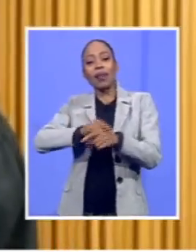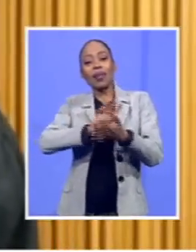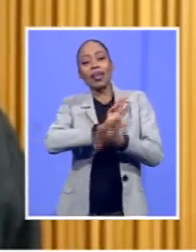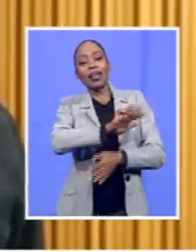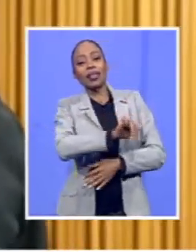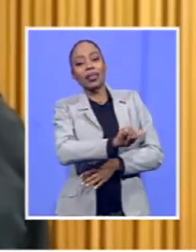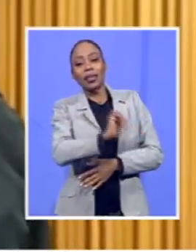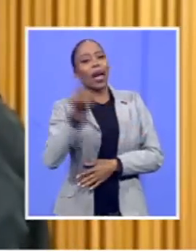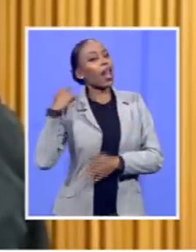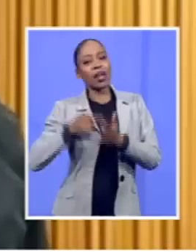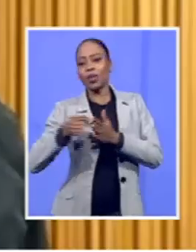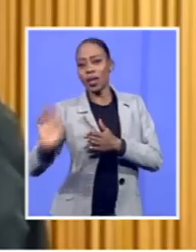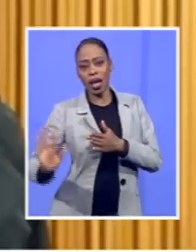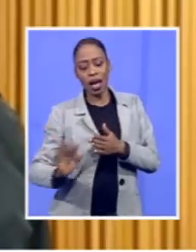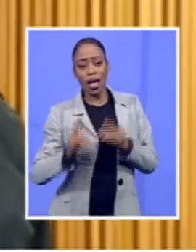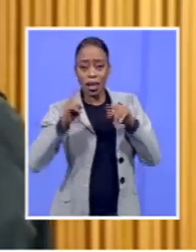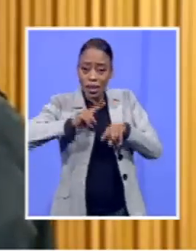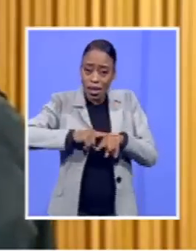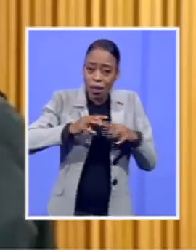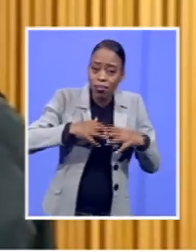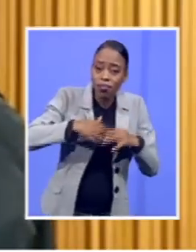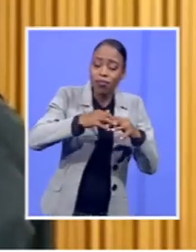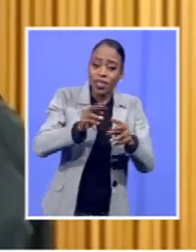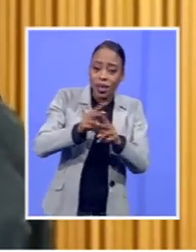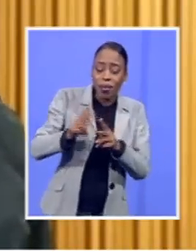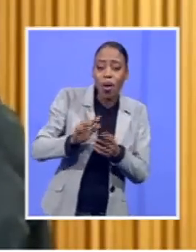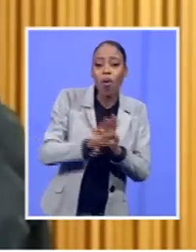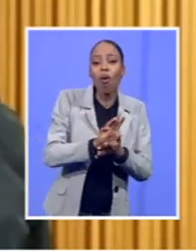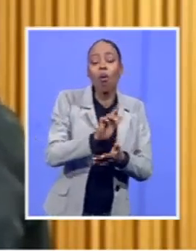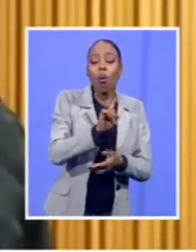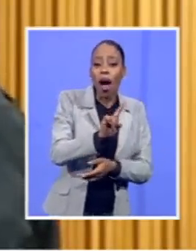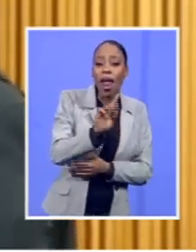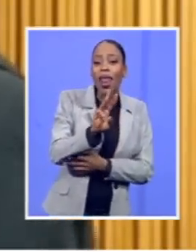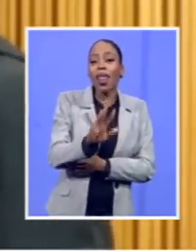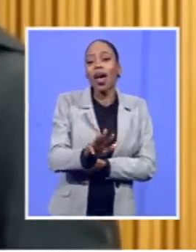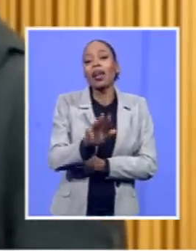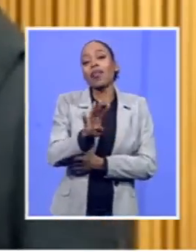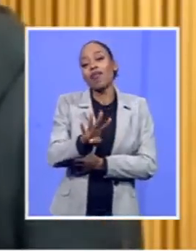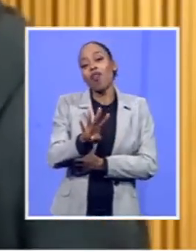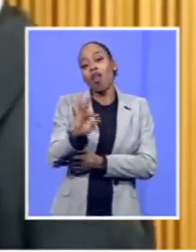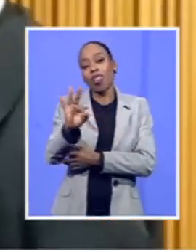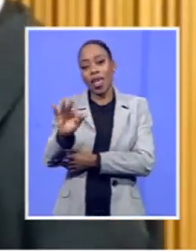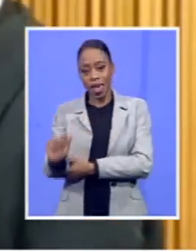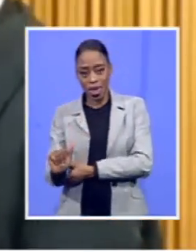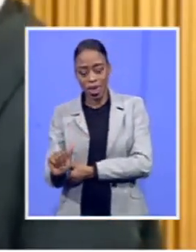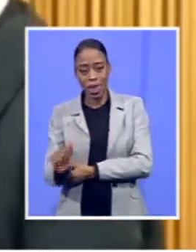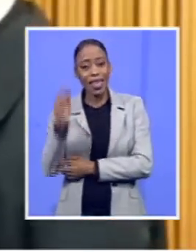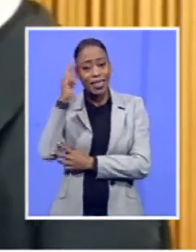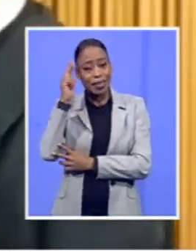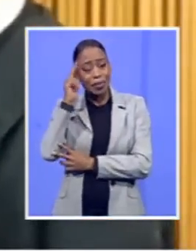week, when they were crafting 194(3)(a)? Remember, and this is caused, it's